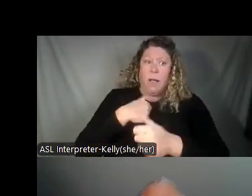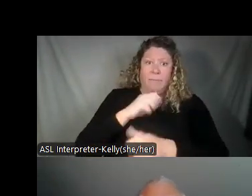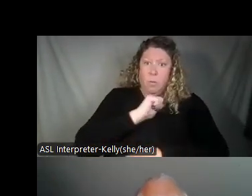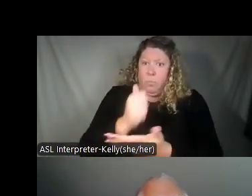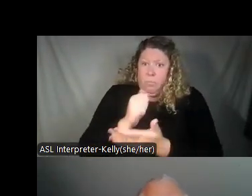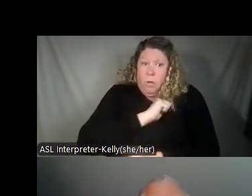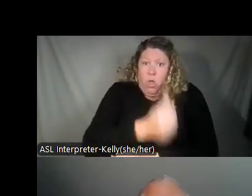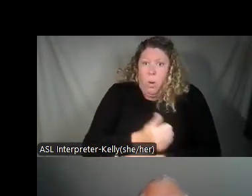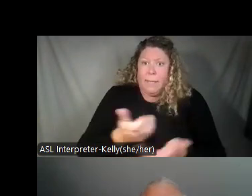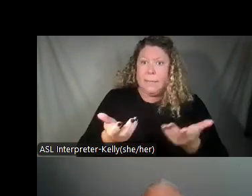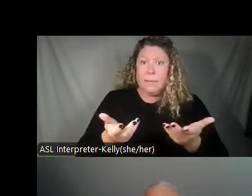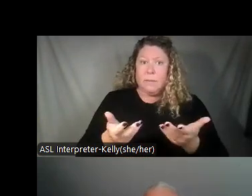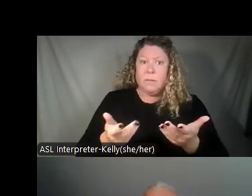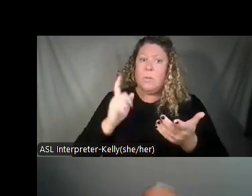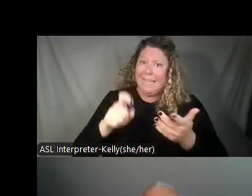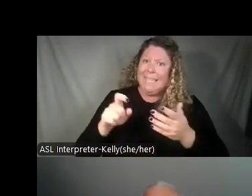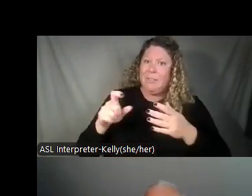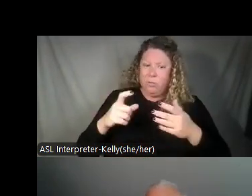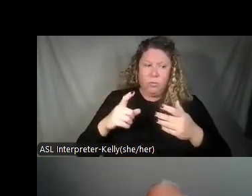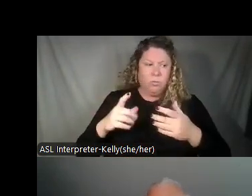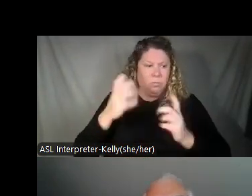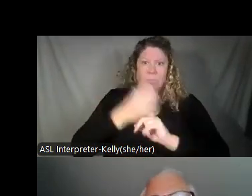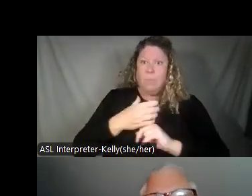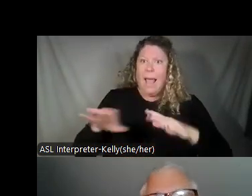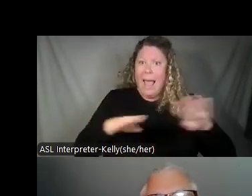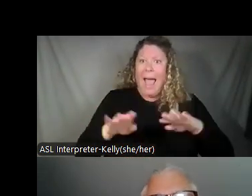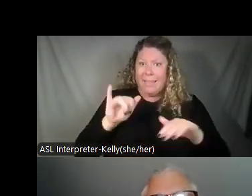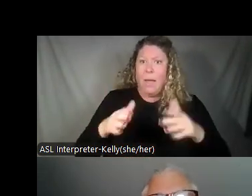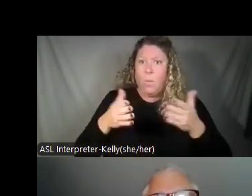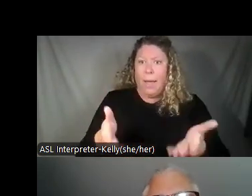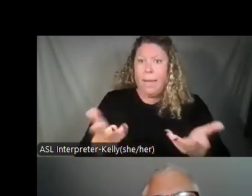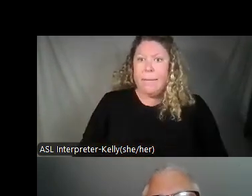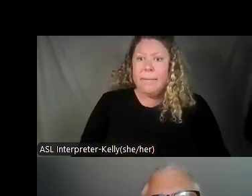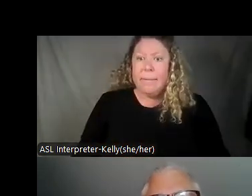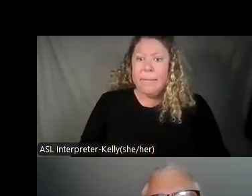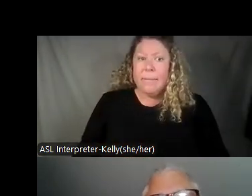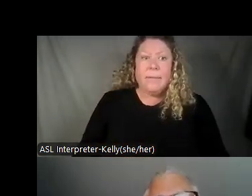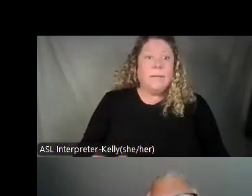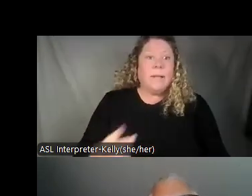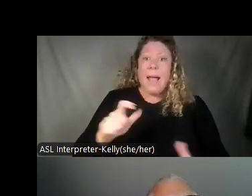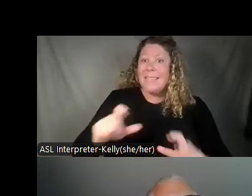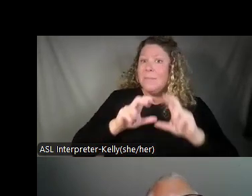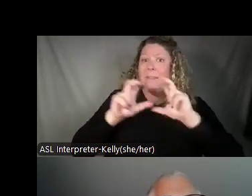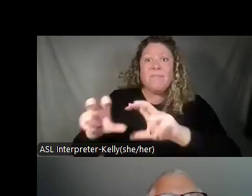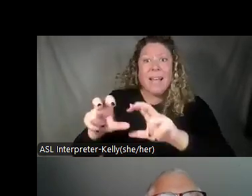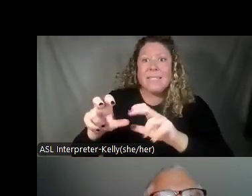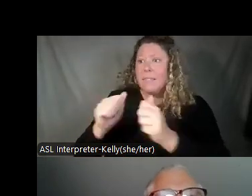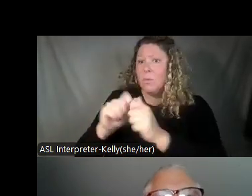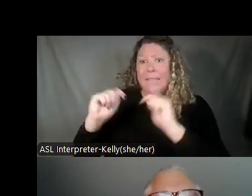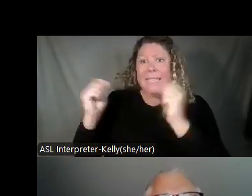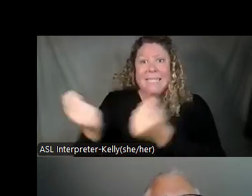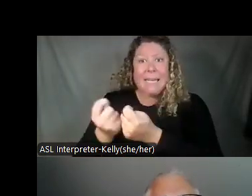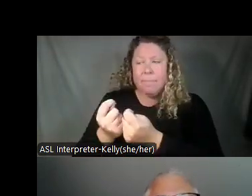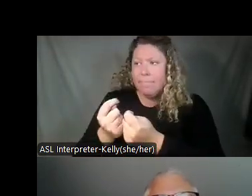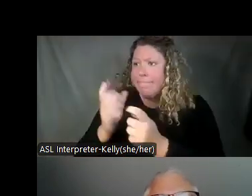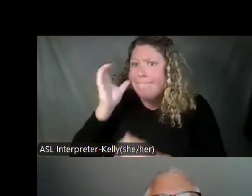to act like that. And so they need to be invested in whatever the team is doing. They need to act as if